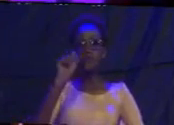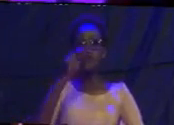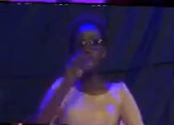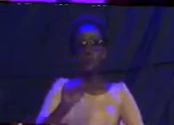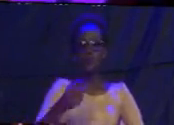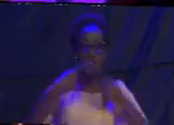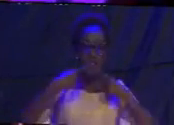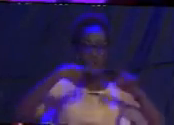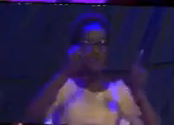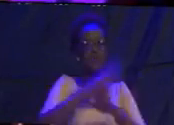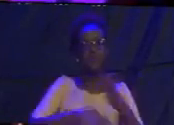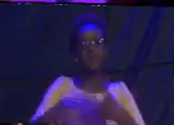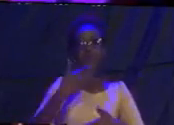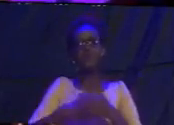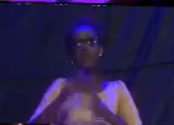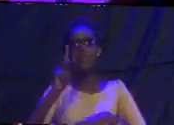Joshua informed the